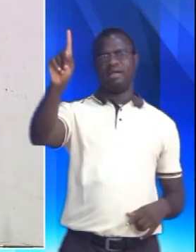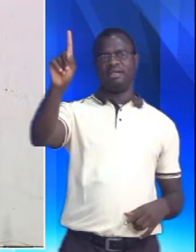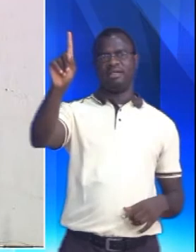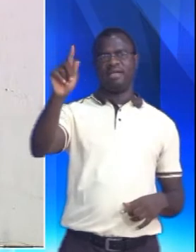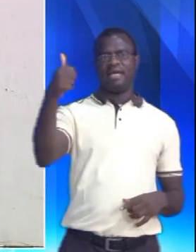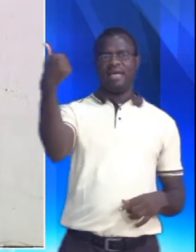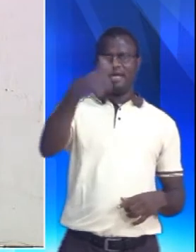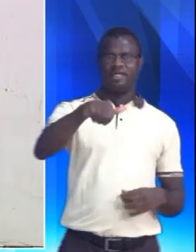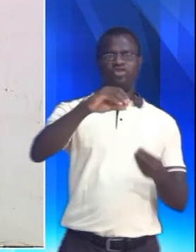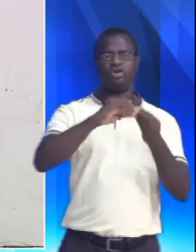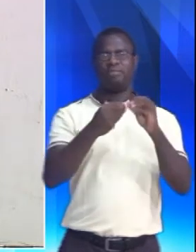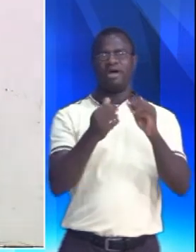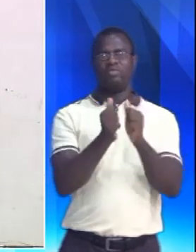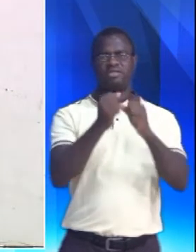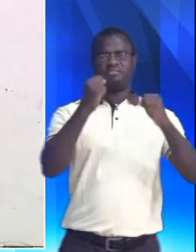1.